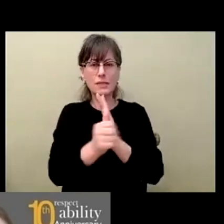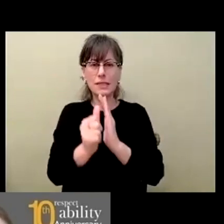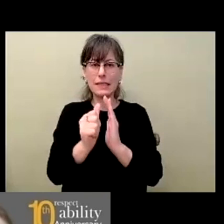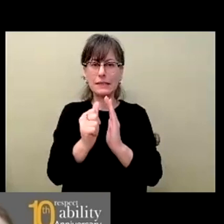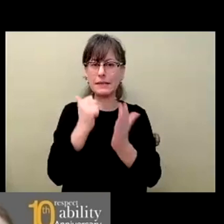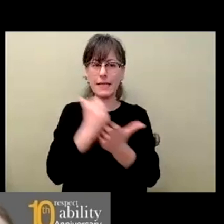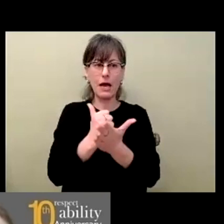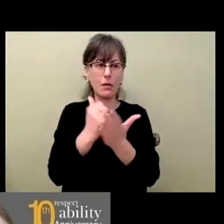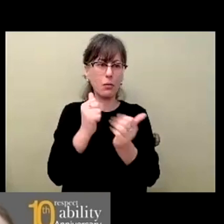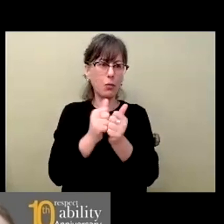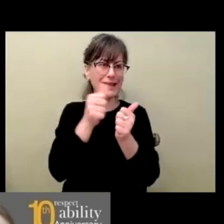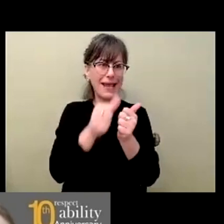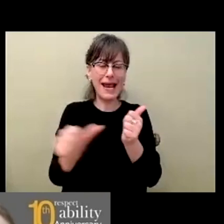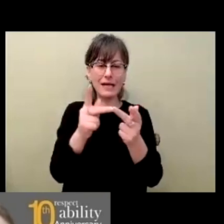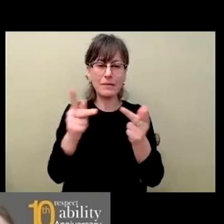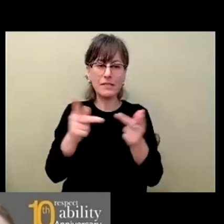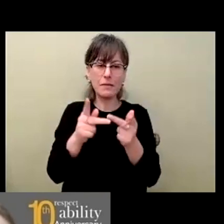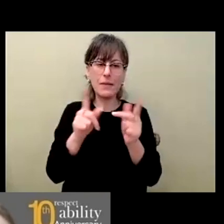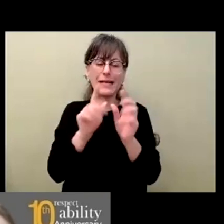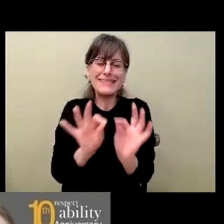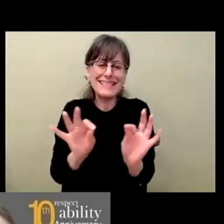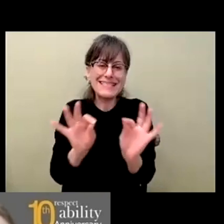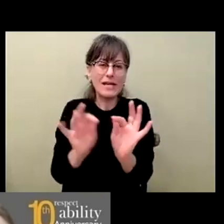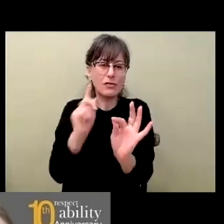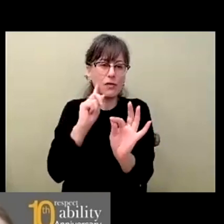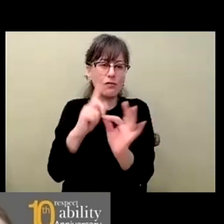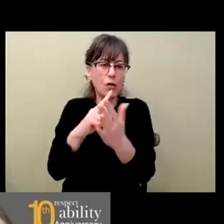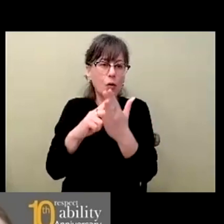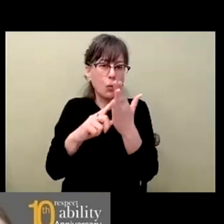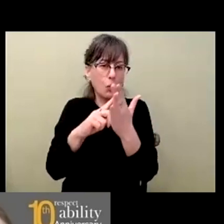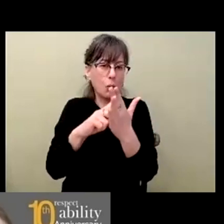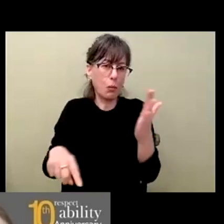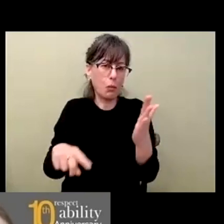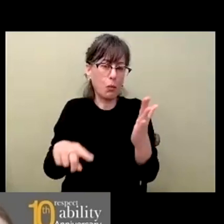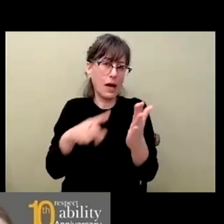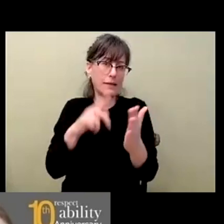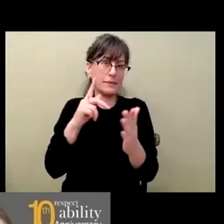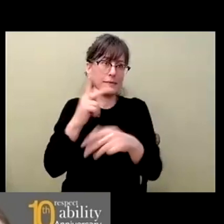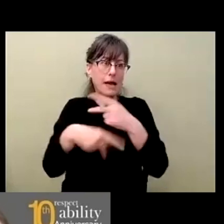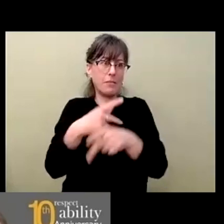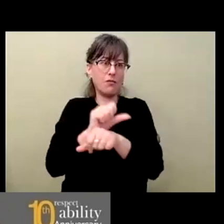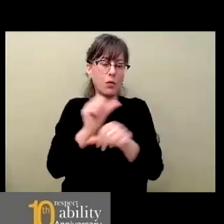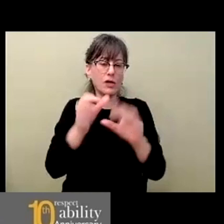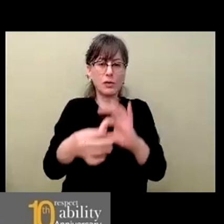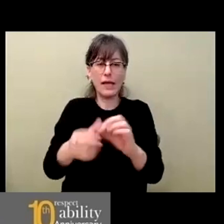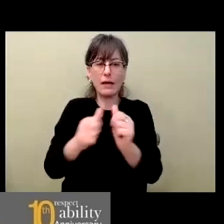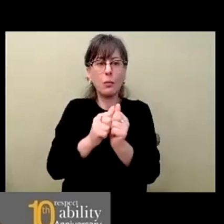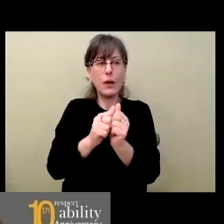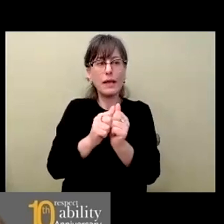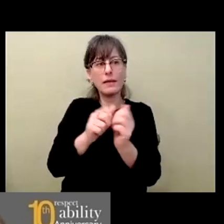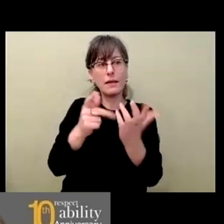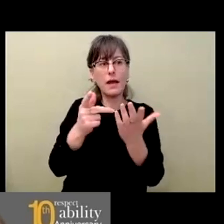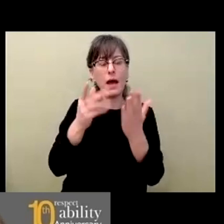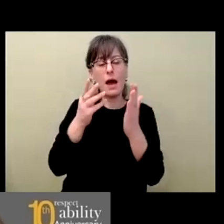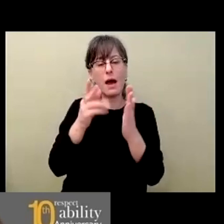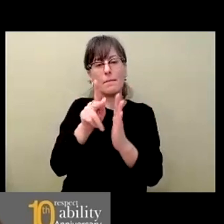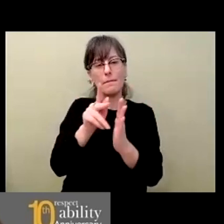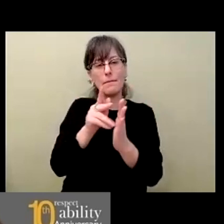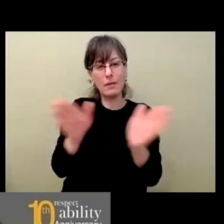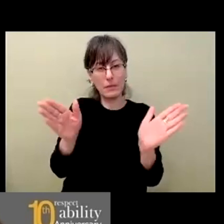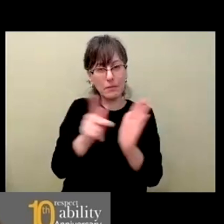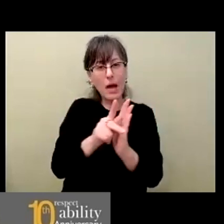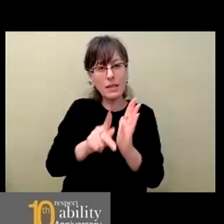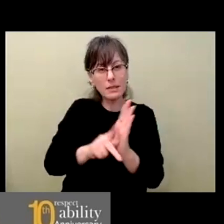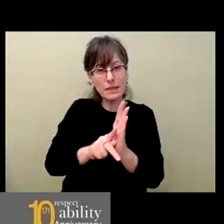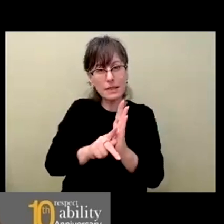are very essential to the work that you're thinking about doing in public policy and civic engagement. Matan, do you have any other technical